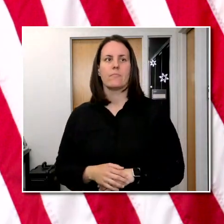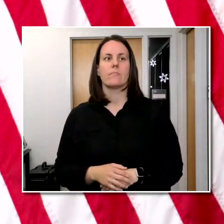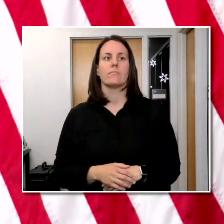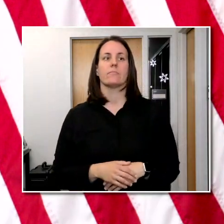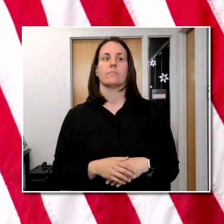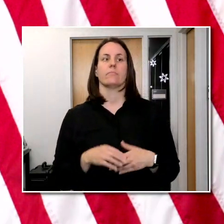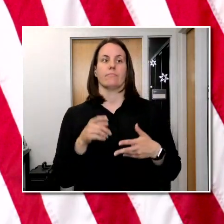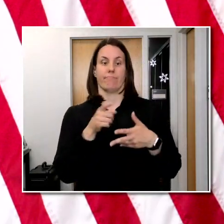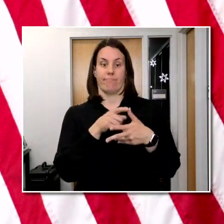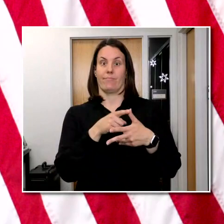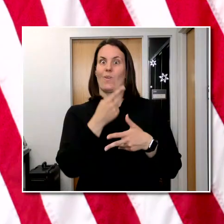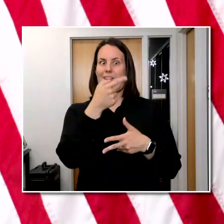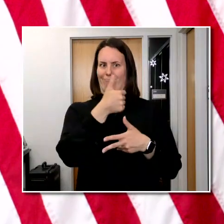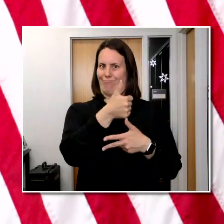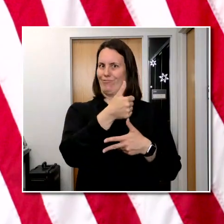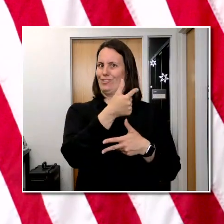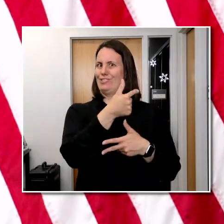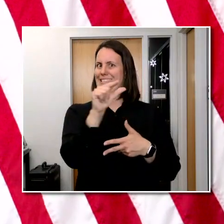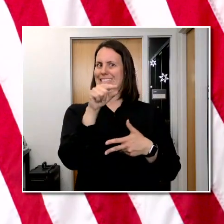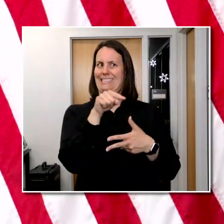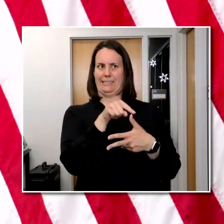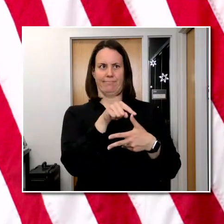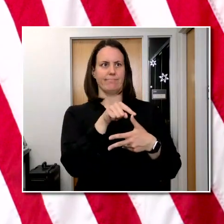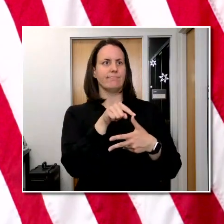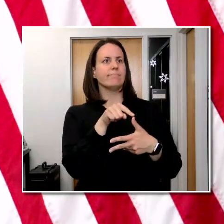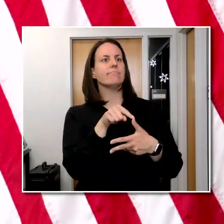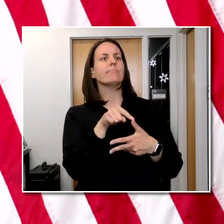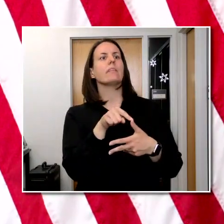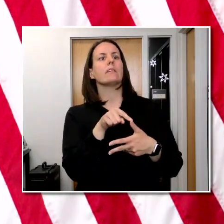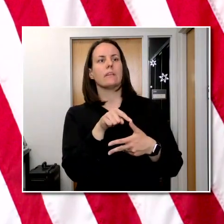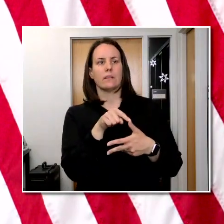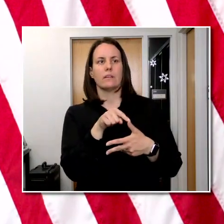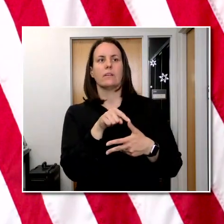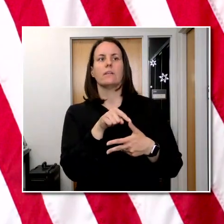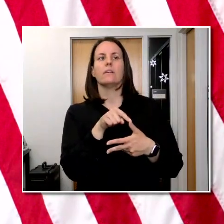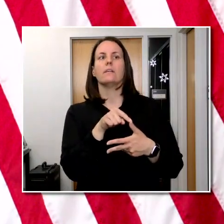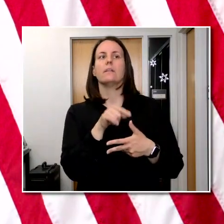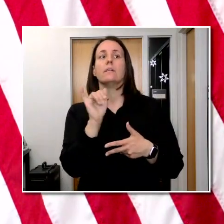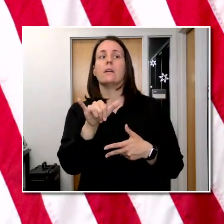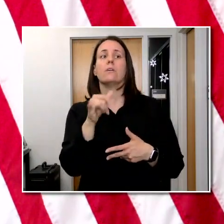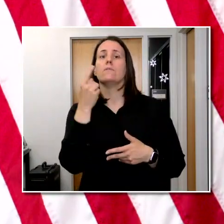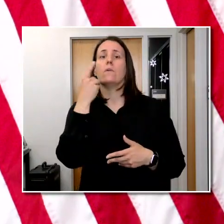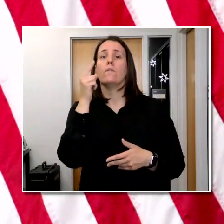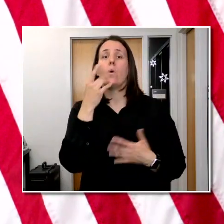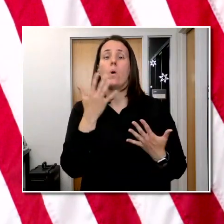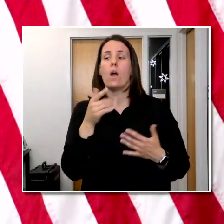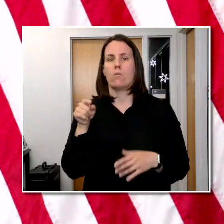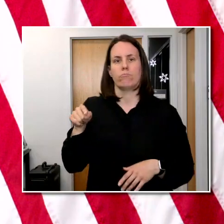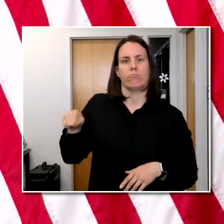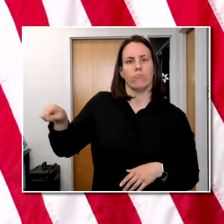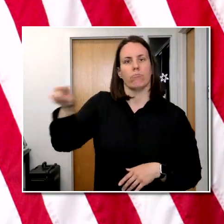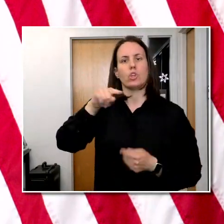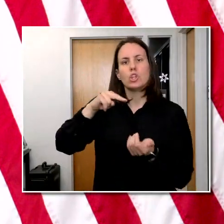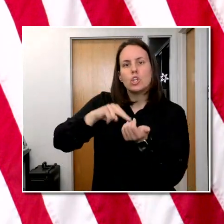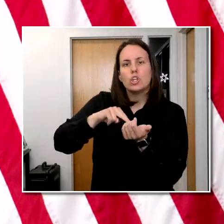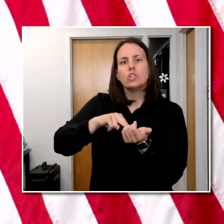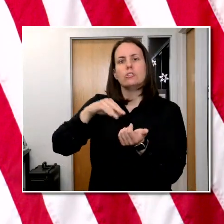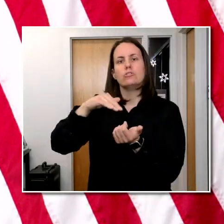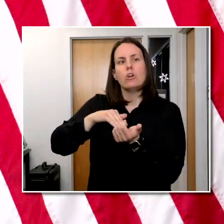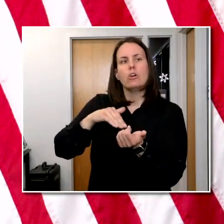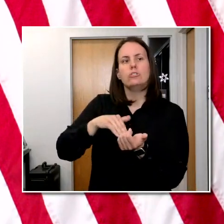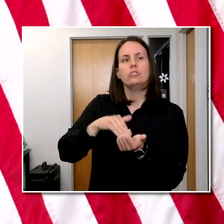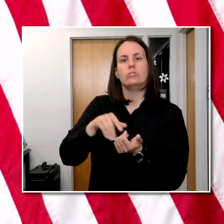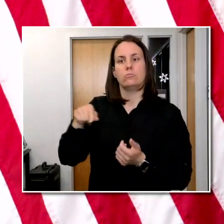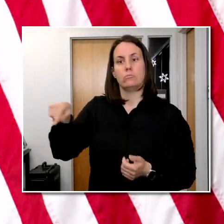a decreasing trend in healthcare worker infections. And so we hope that stays green. That is the metric